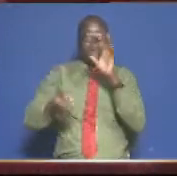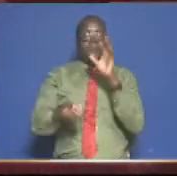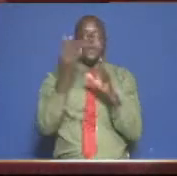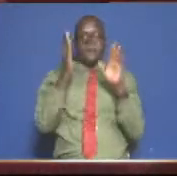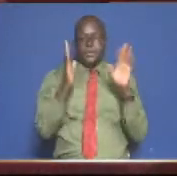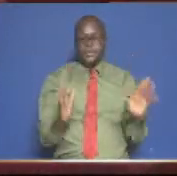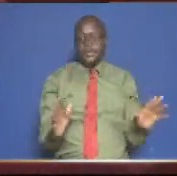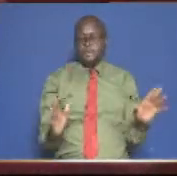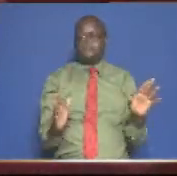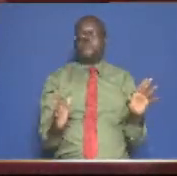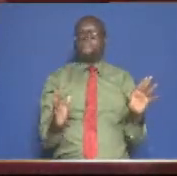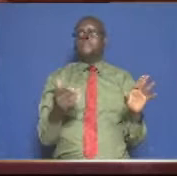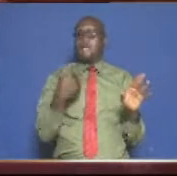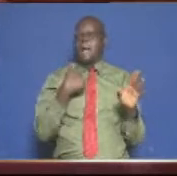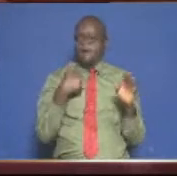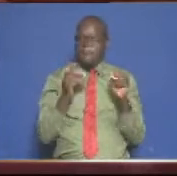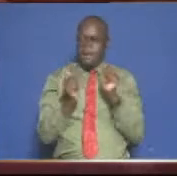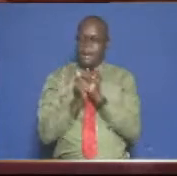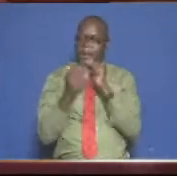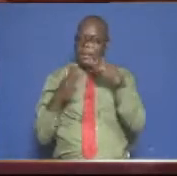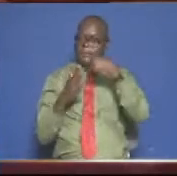been given a list of 19